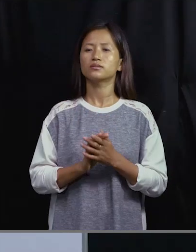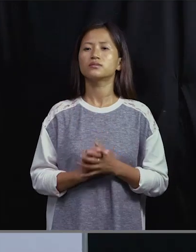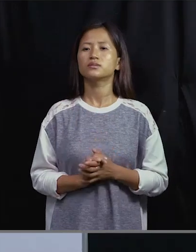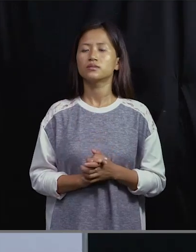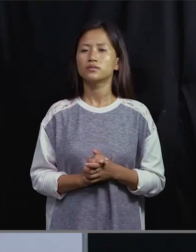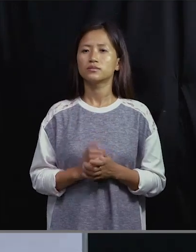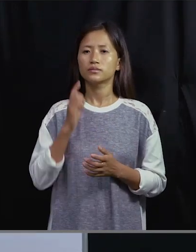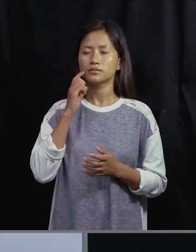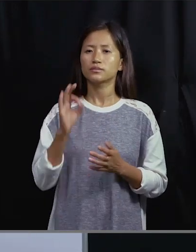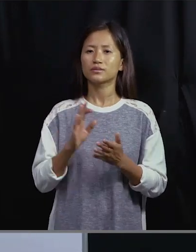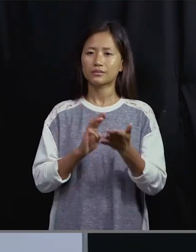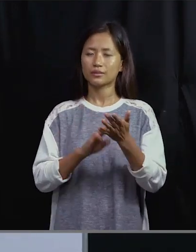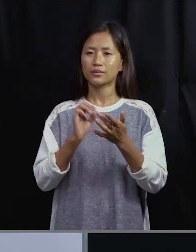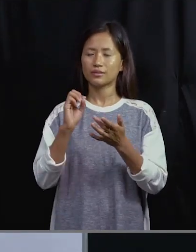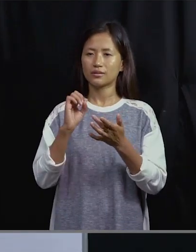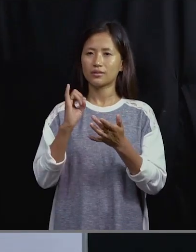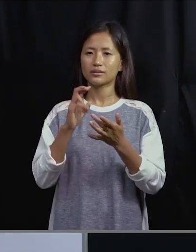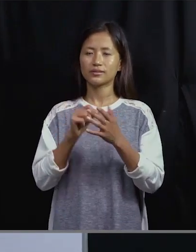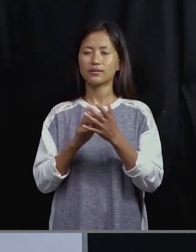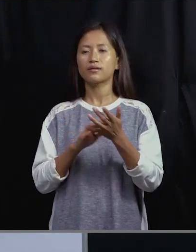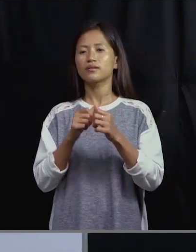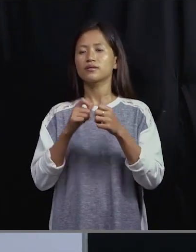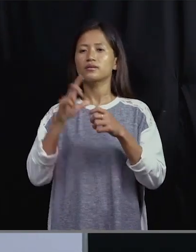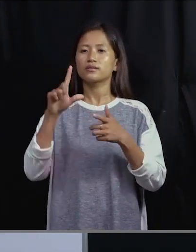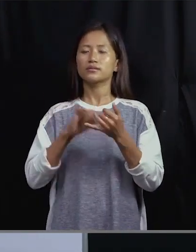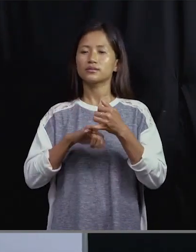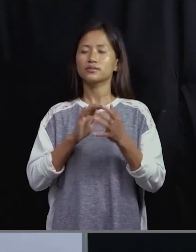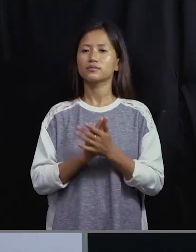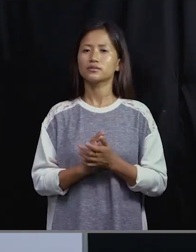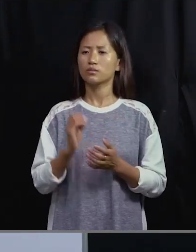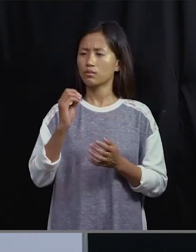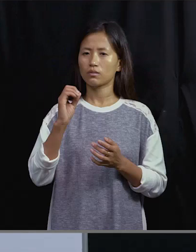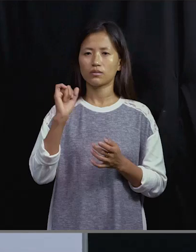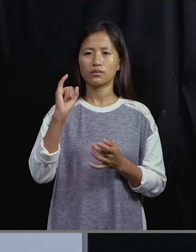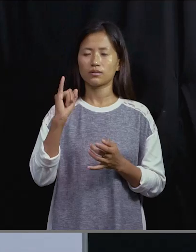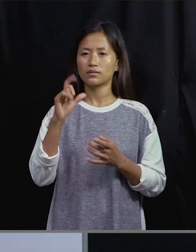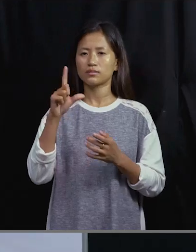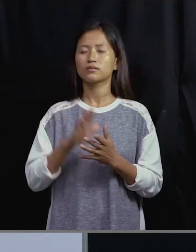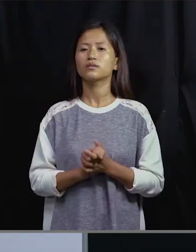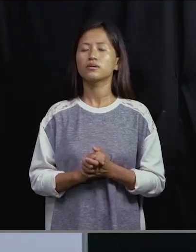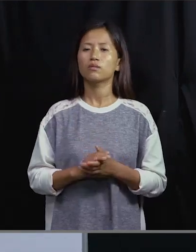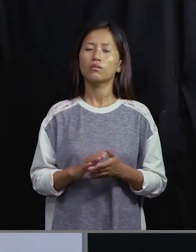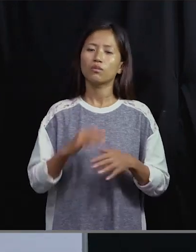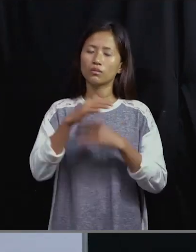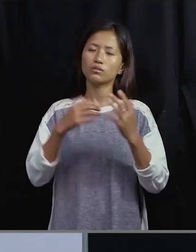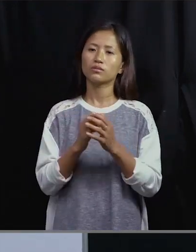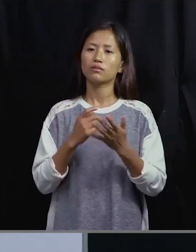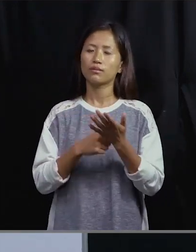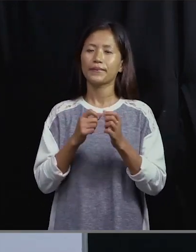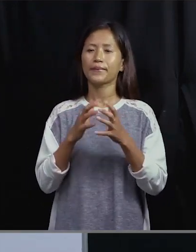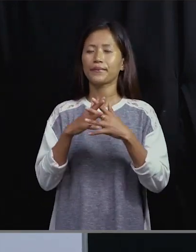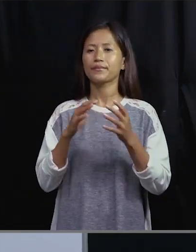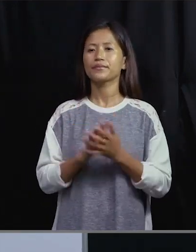some important minerals, oil. So when many raw materials are used in order to produce